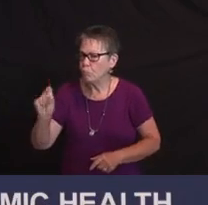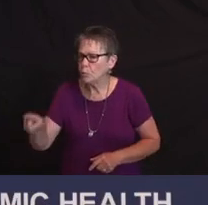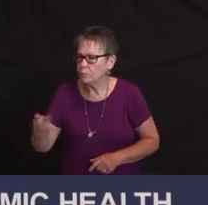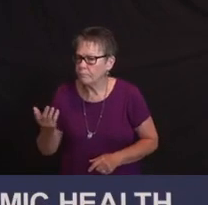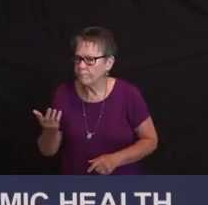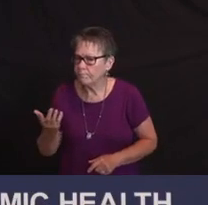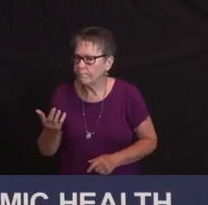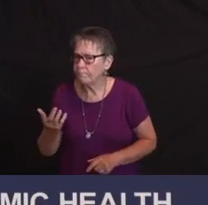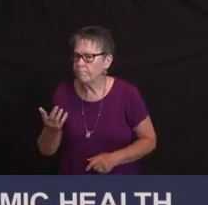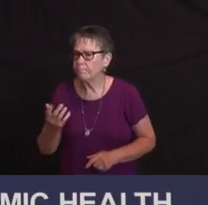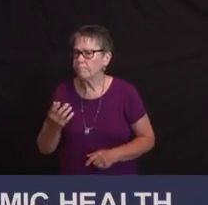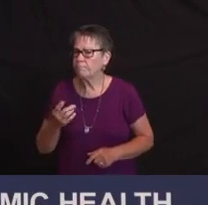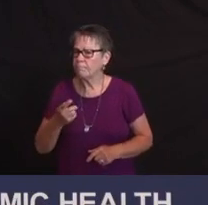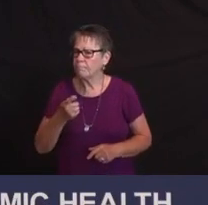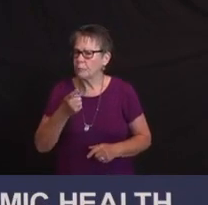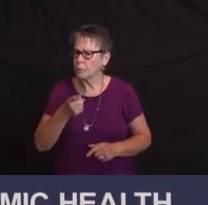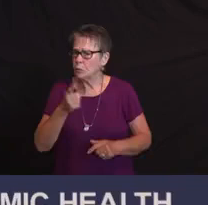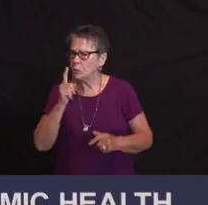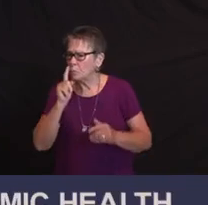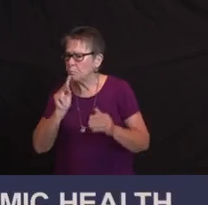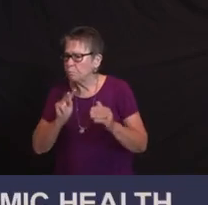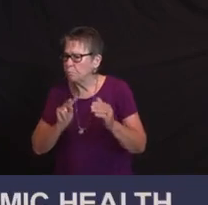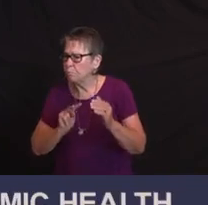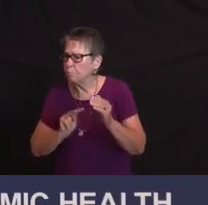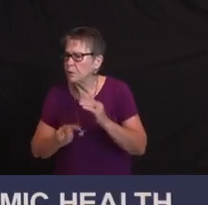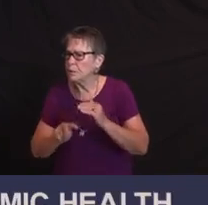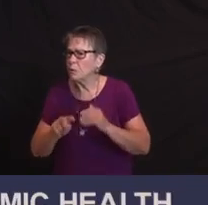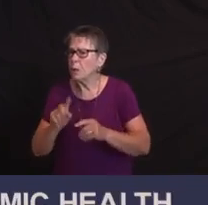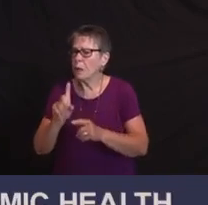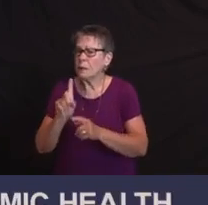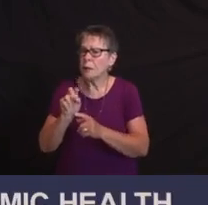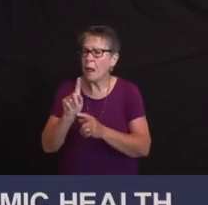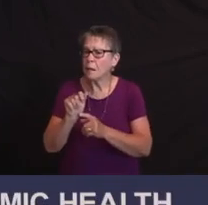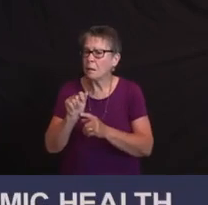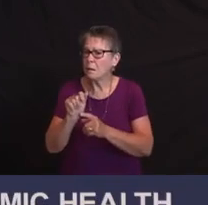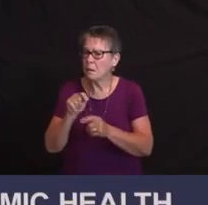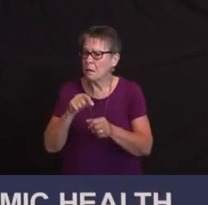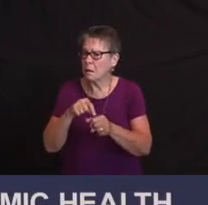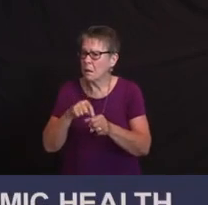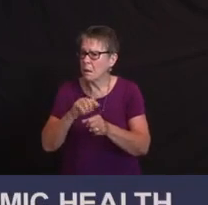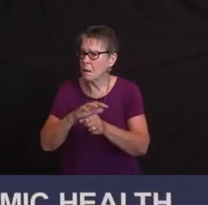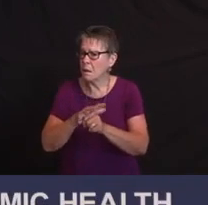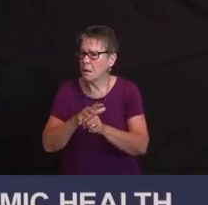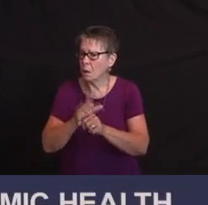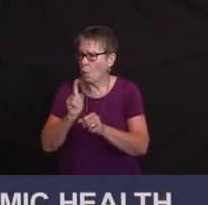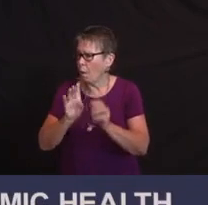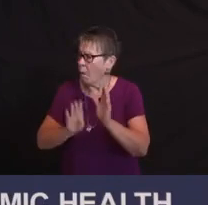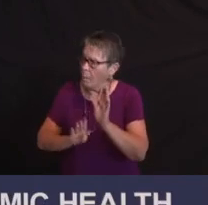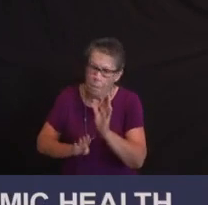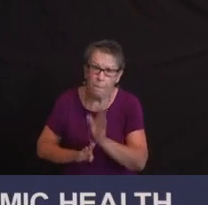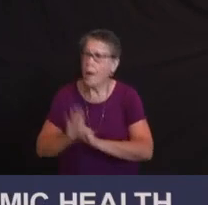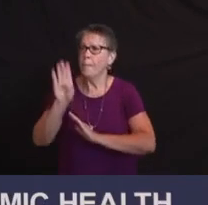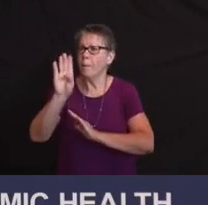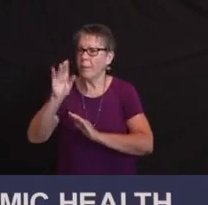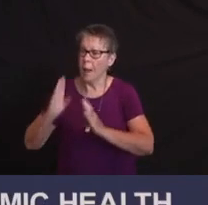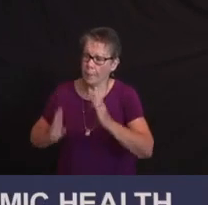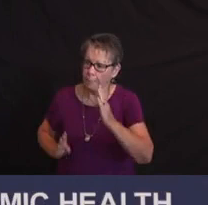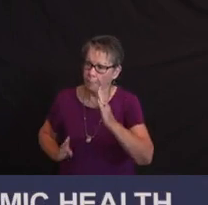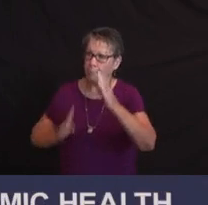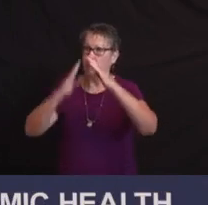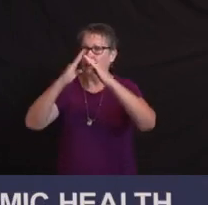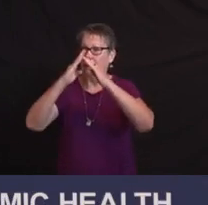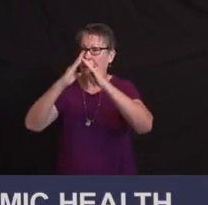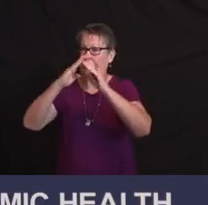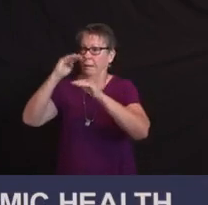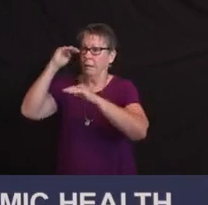Delta variant could peak? Also, what do they show in terms of high and low estimates for hospitalizations, daily cases, and fatalities?